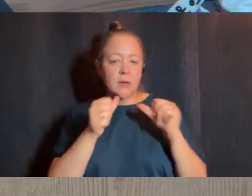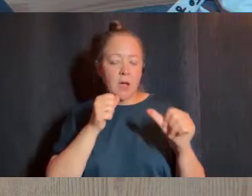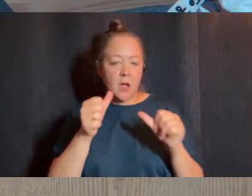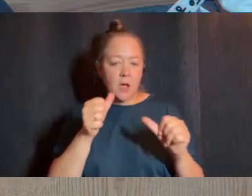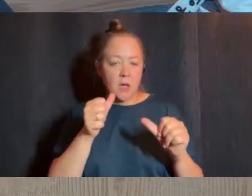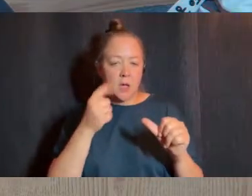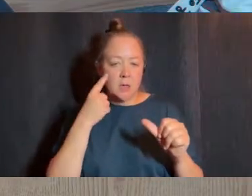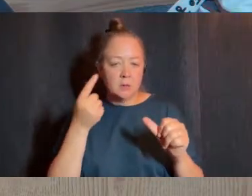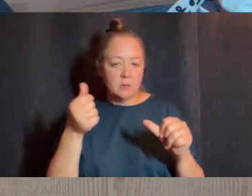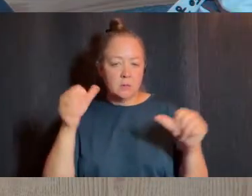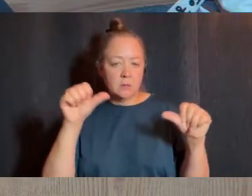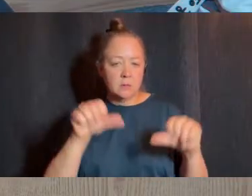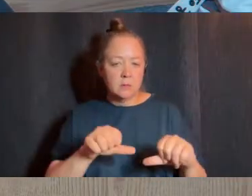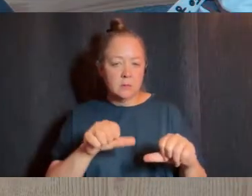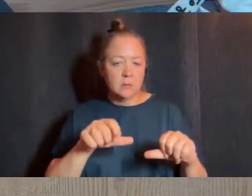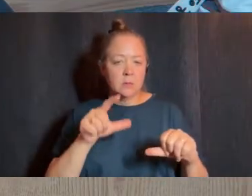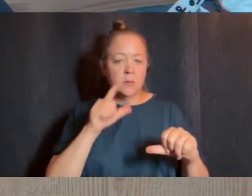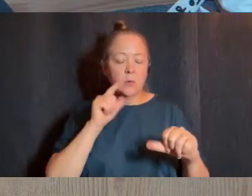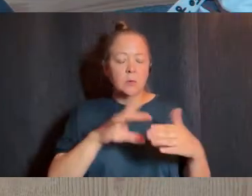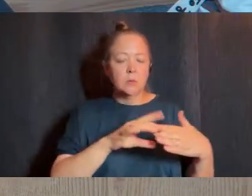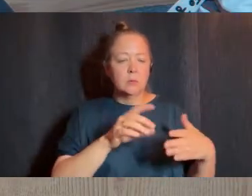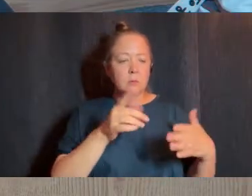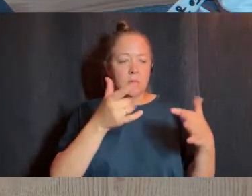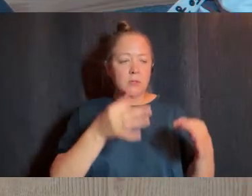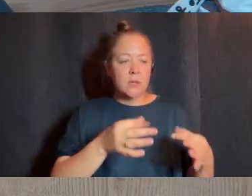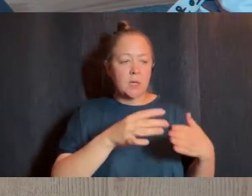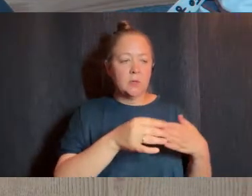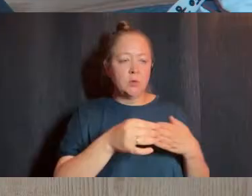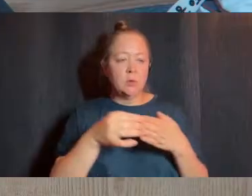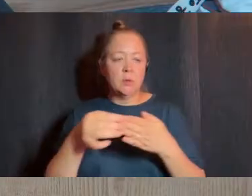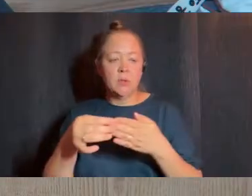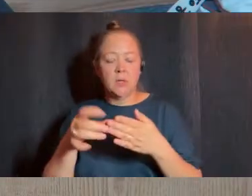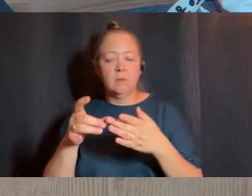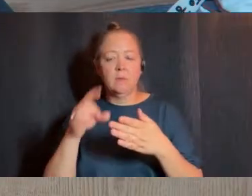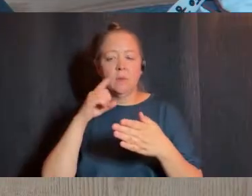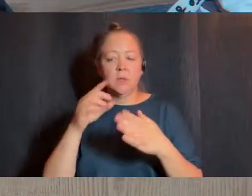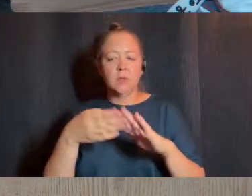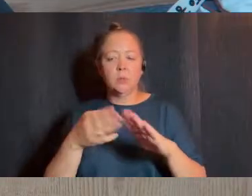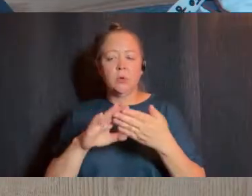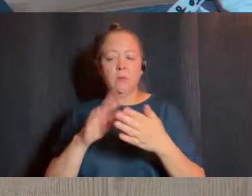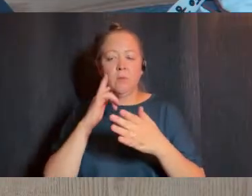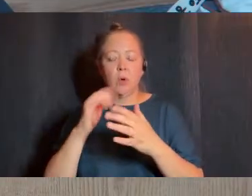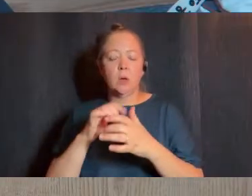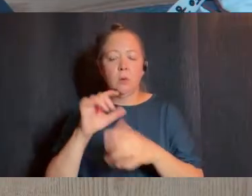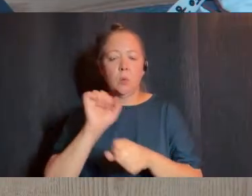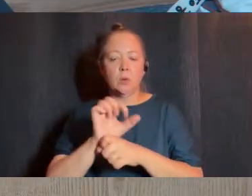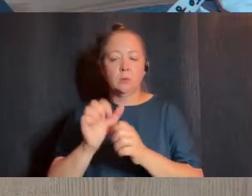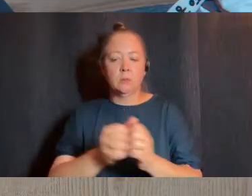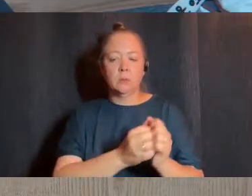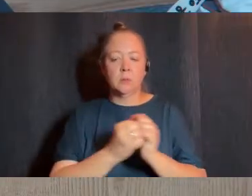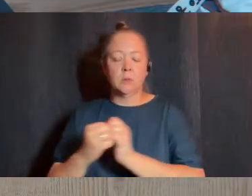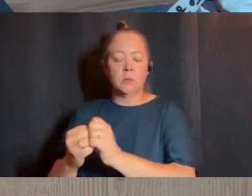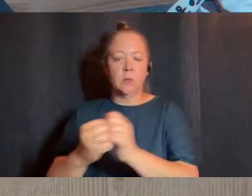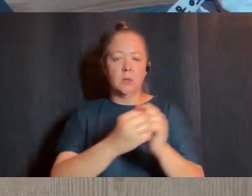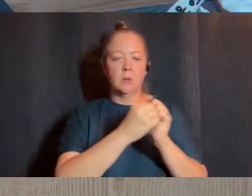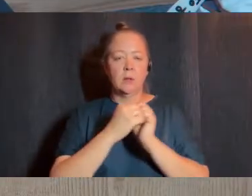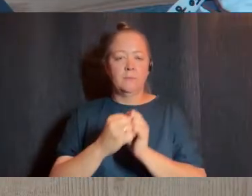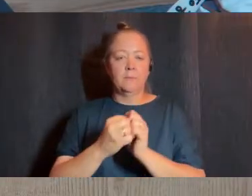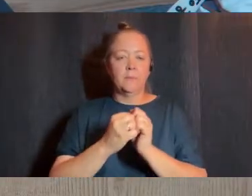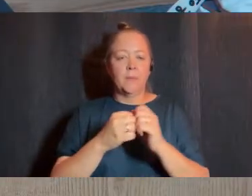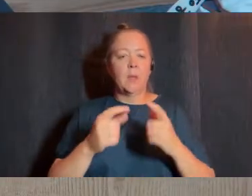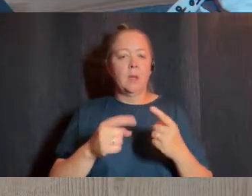lead this community towards collaboration instead of division. A resident has said that we need to stop with the personal attacks, and I